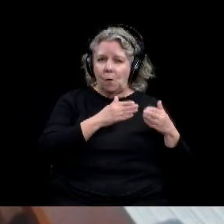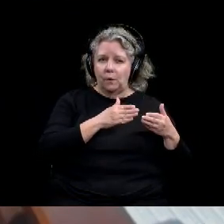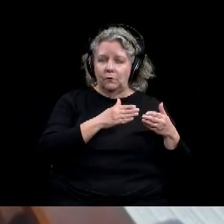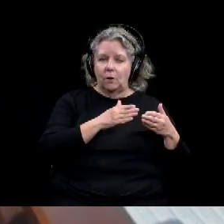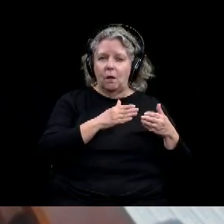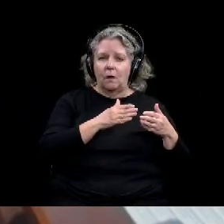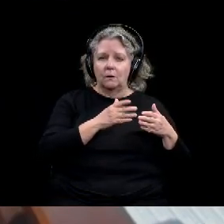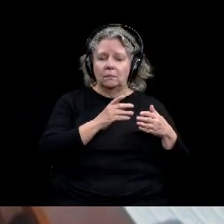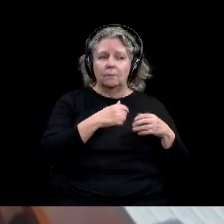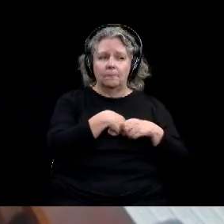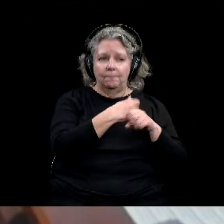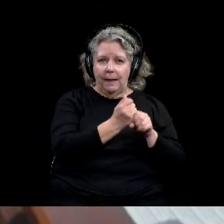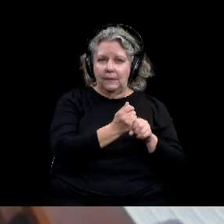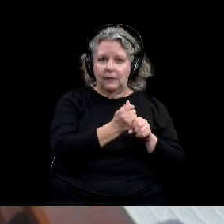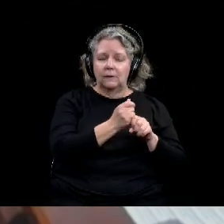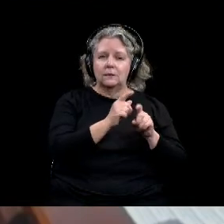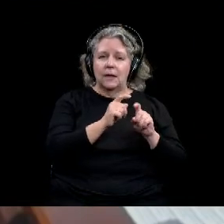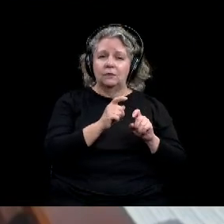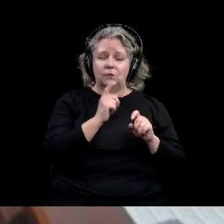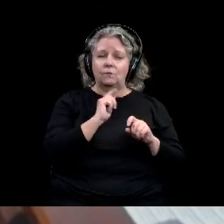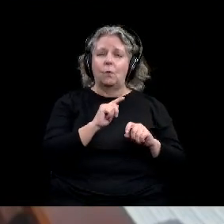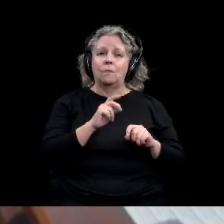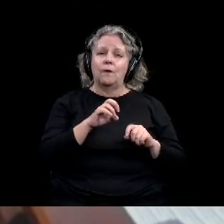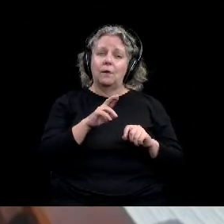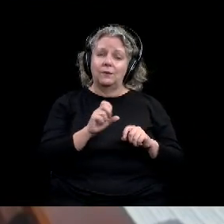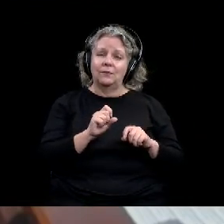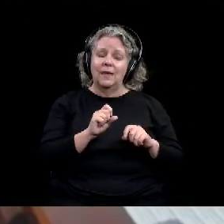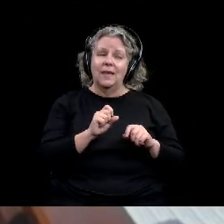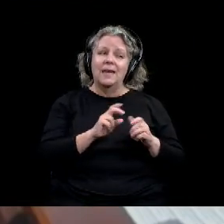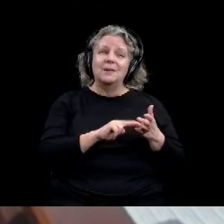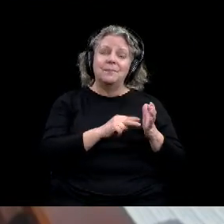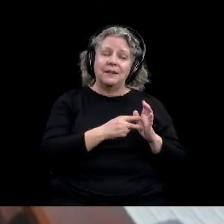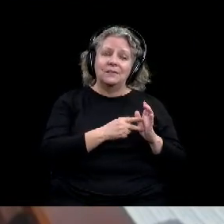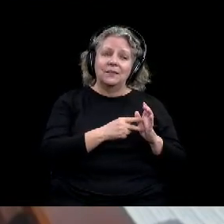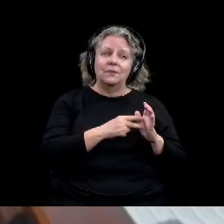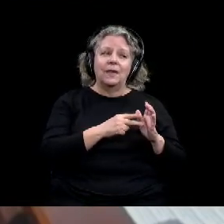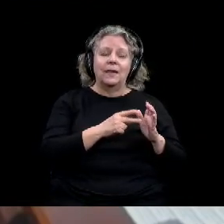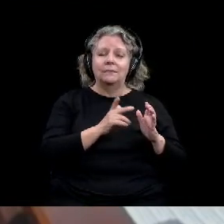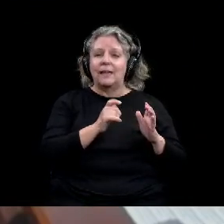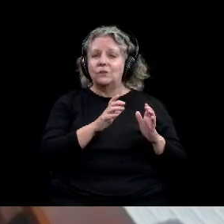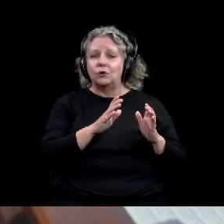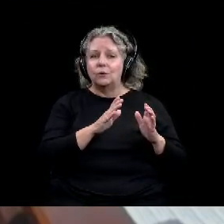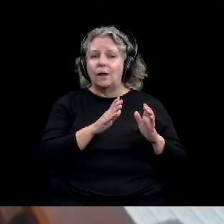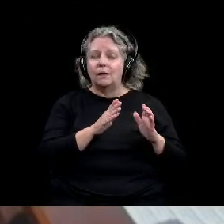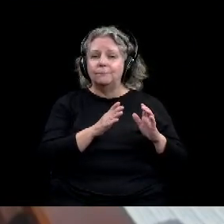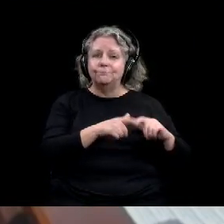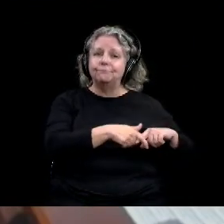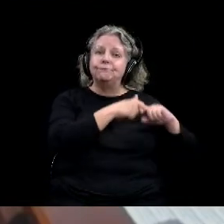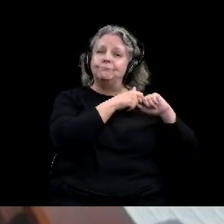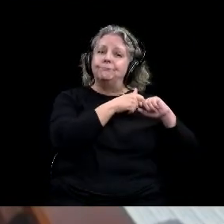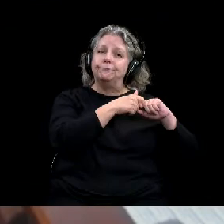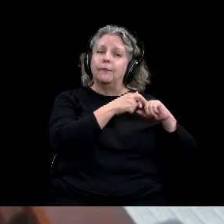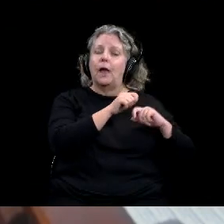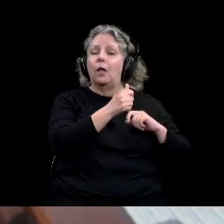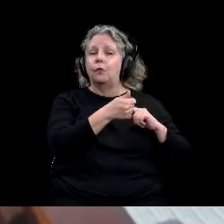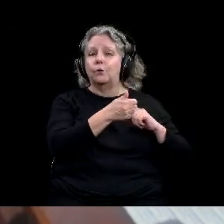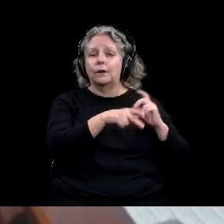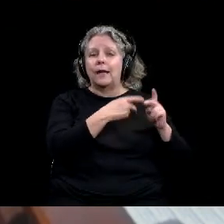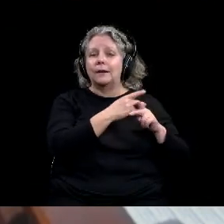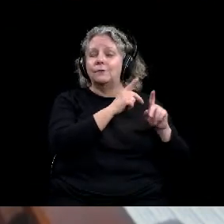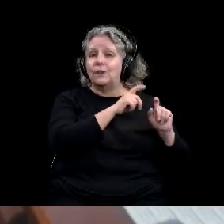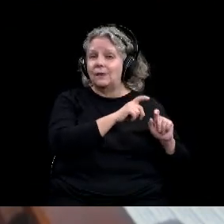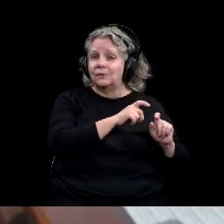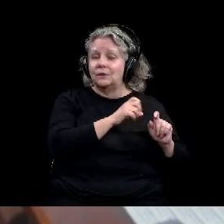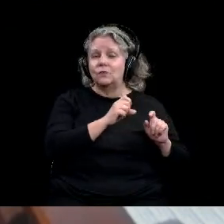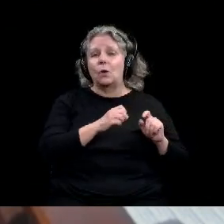produce. So over the past week, the equipment, the machines, the technology that we use to identify bacteria,